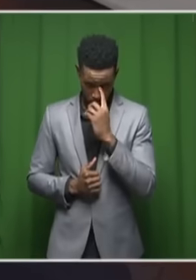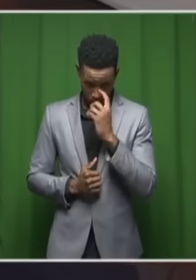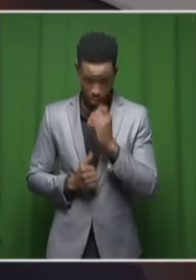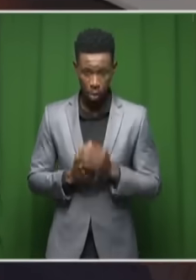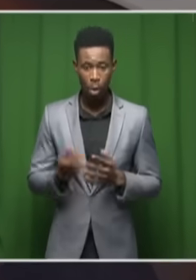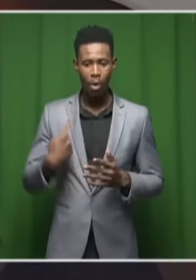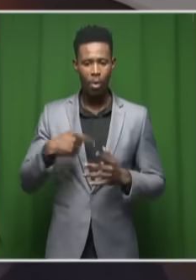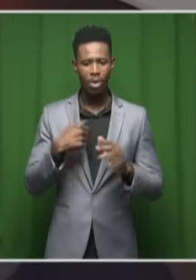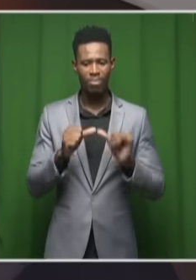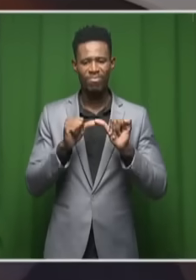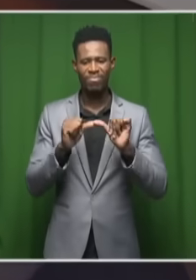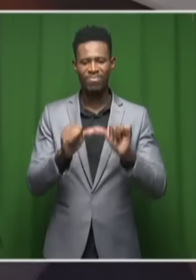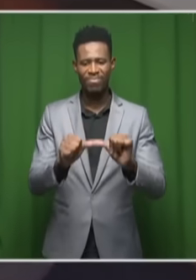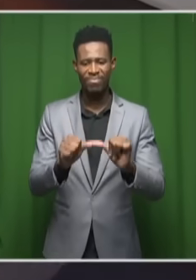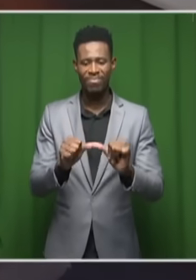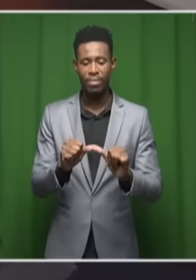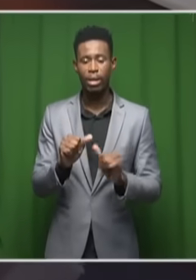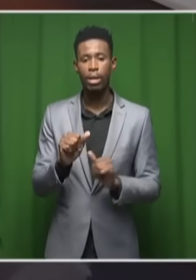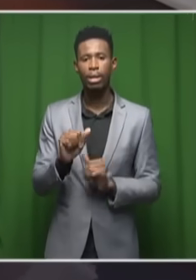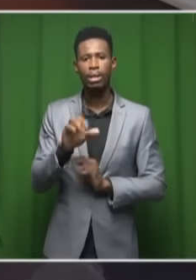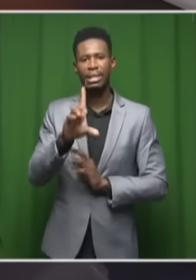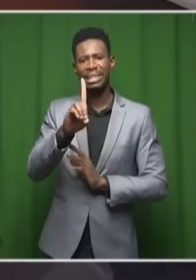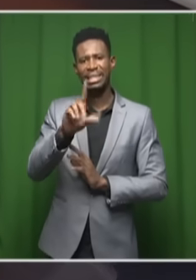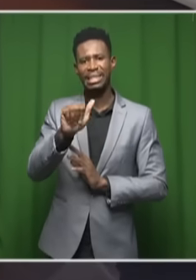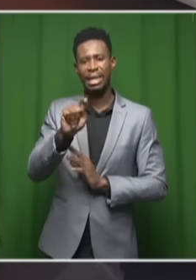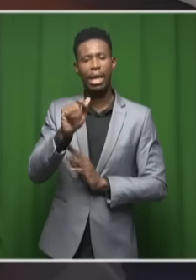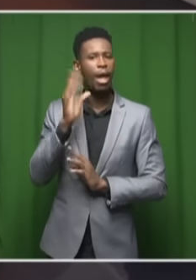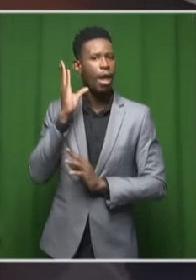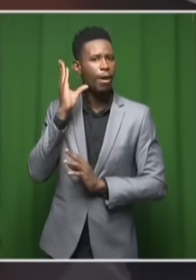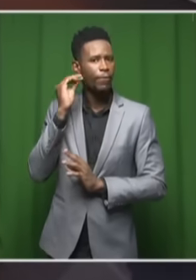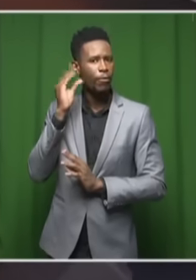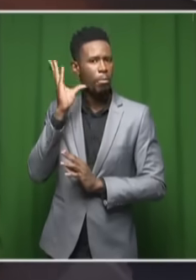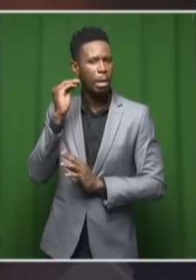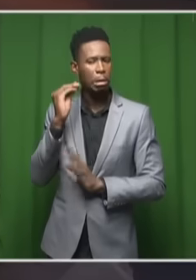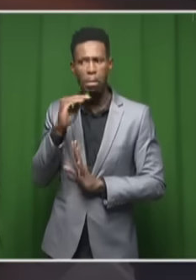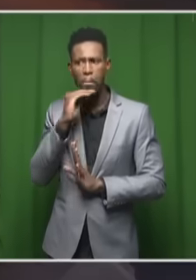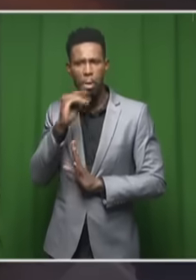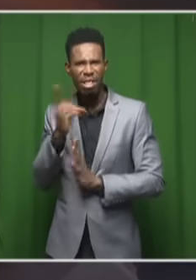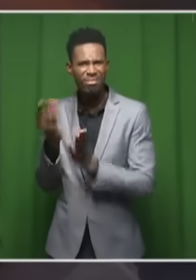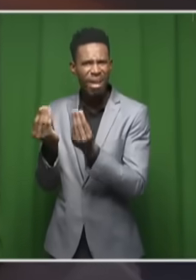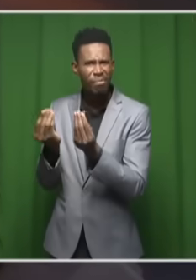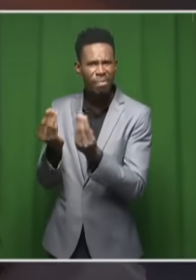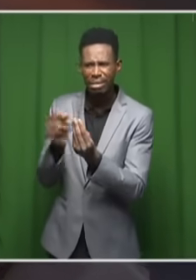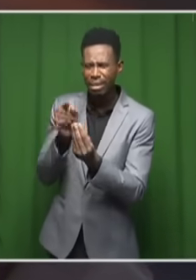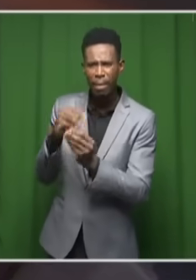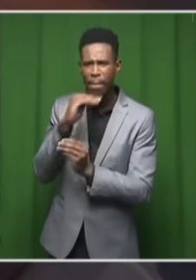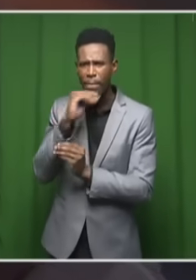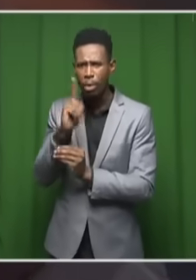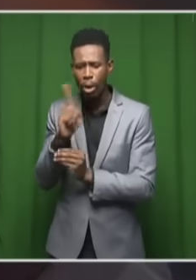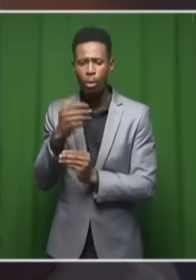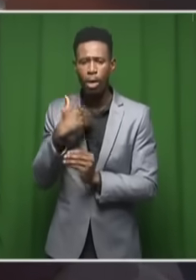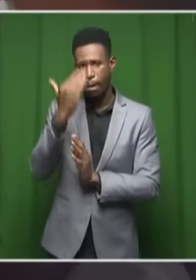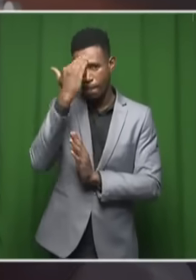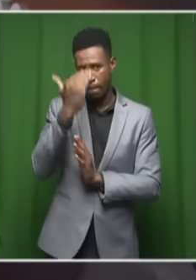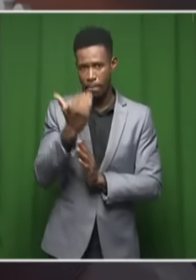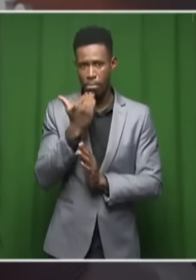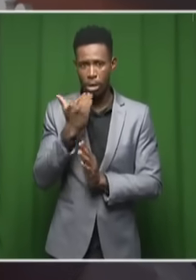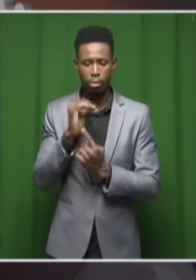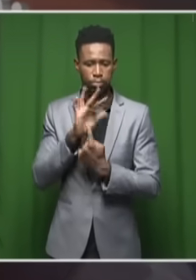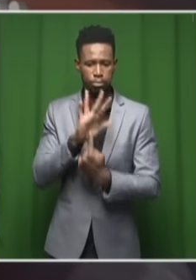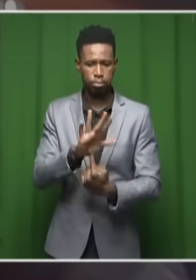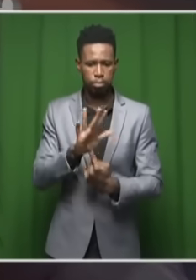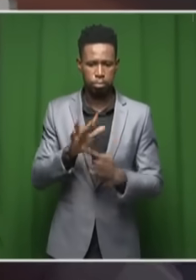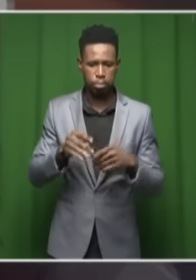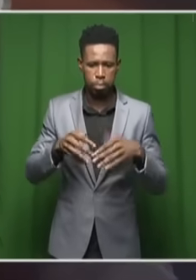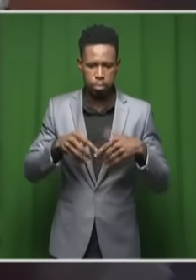All right, we continue with our data interpretation, representing it graphically, just to make sense of those numbers that have emerged after the national